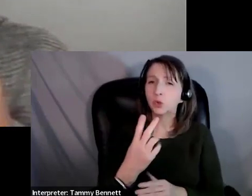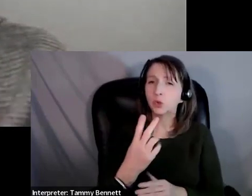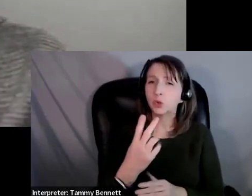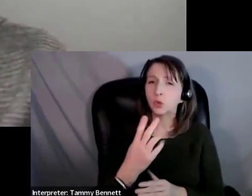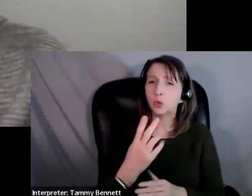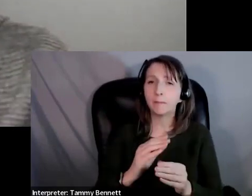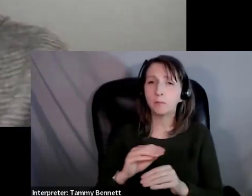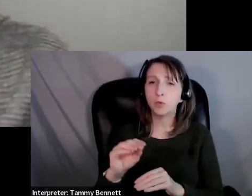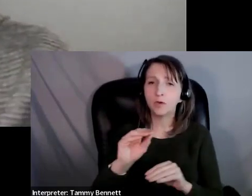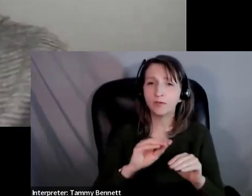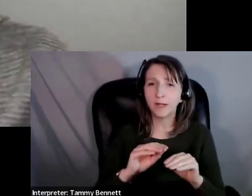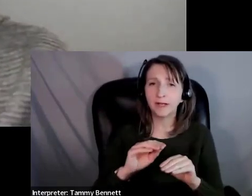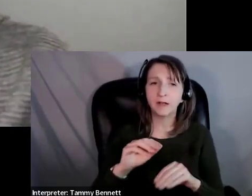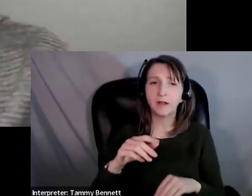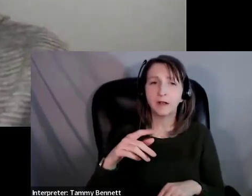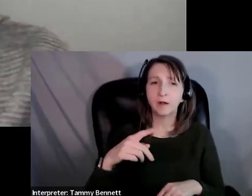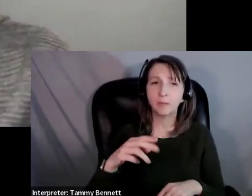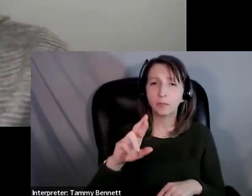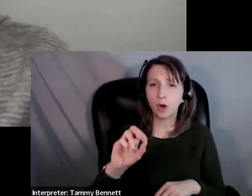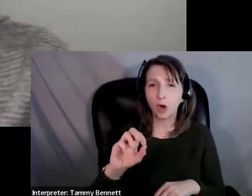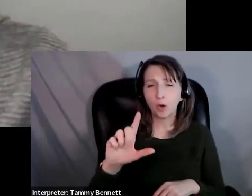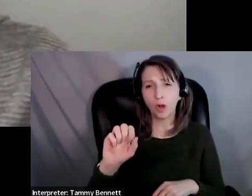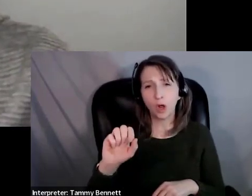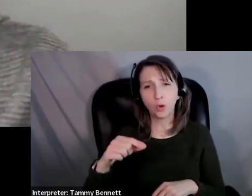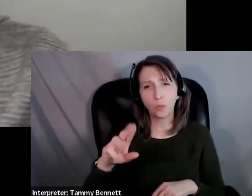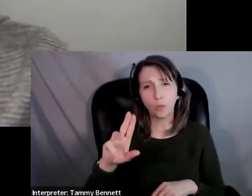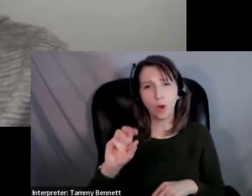So I know ProloCo has that. Um,